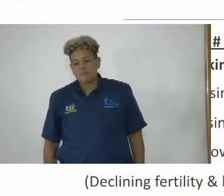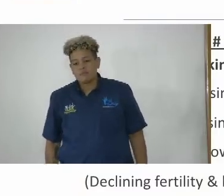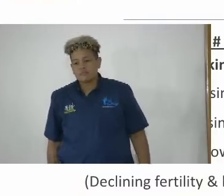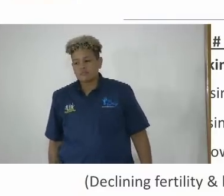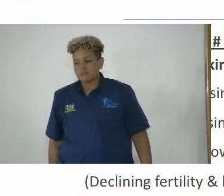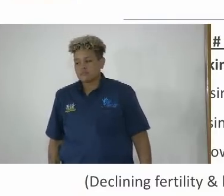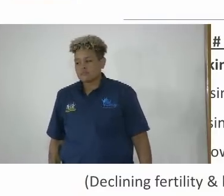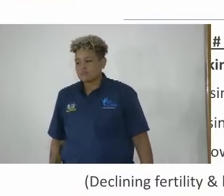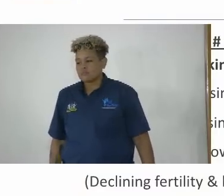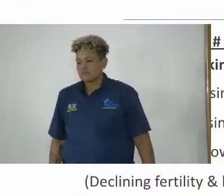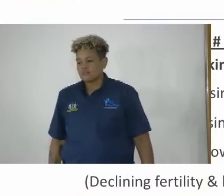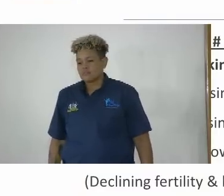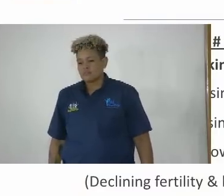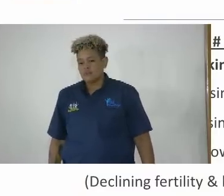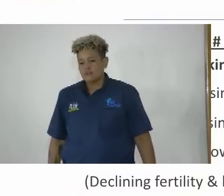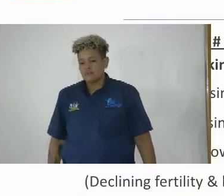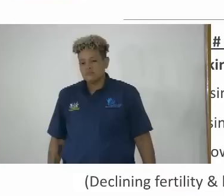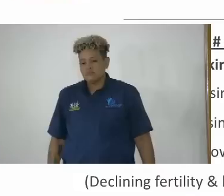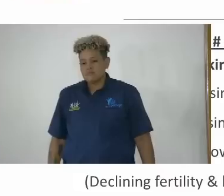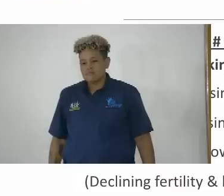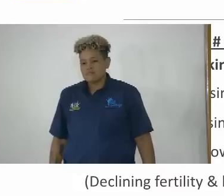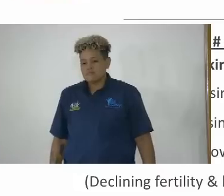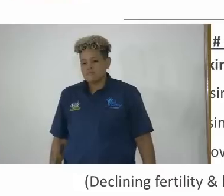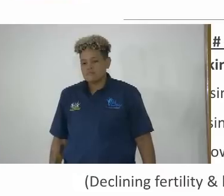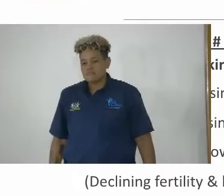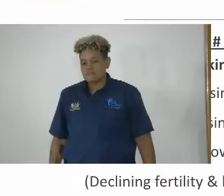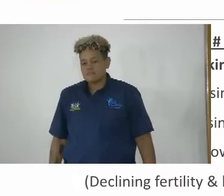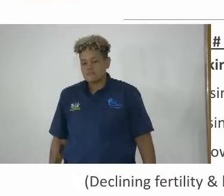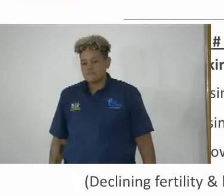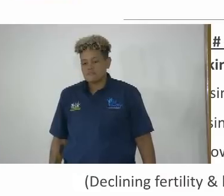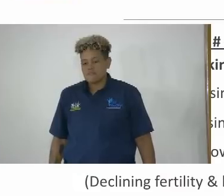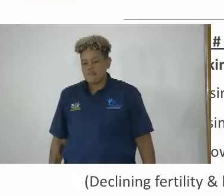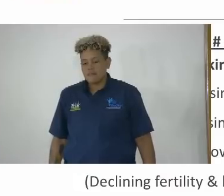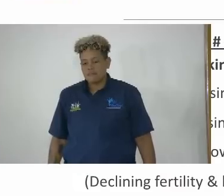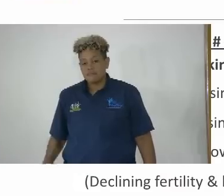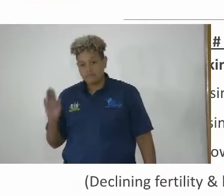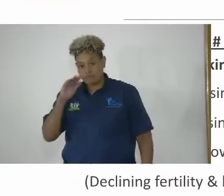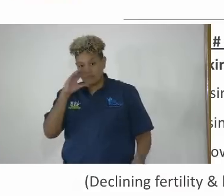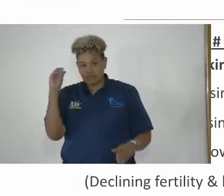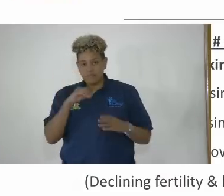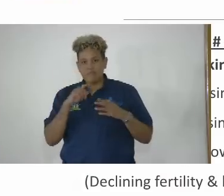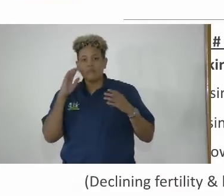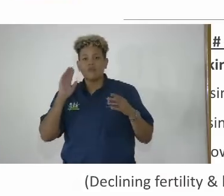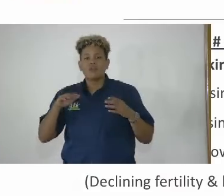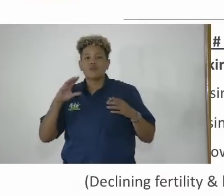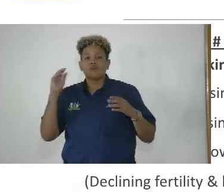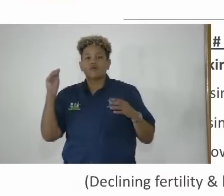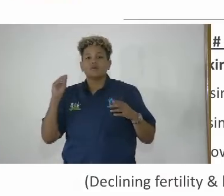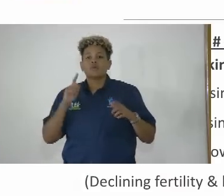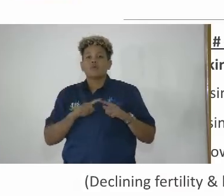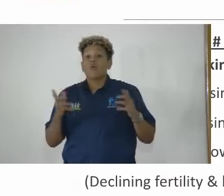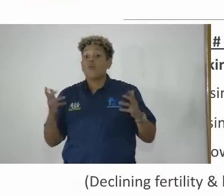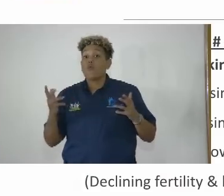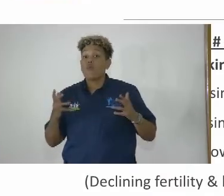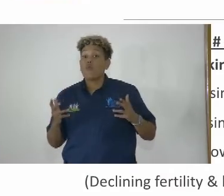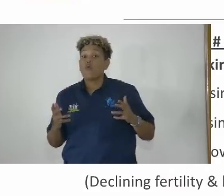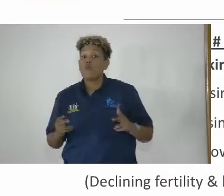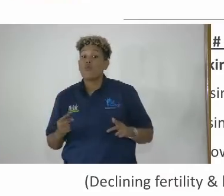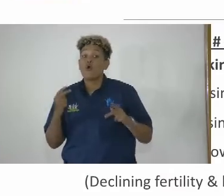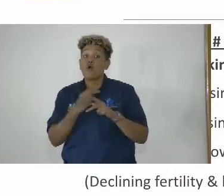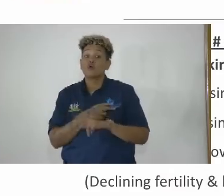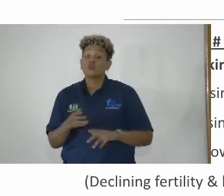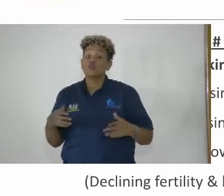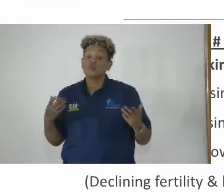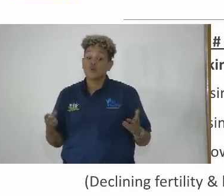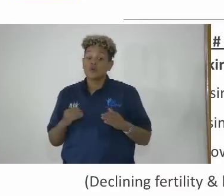Everyone is in a pension scheme. But what makes it worse in